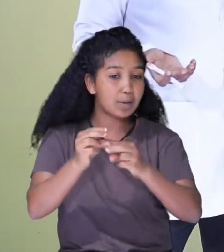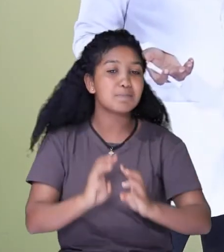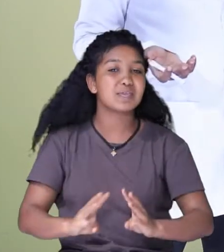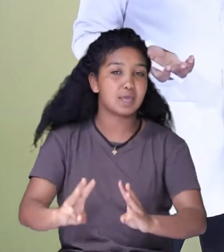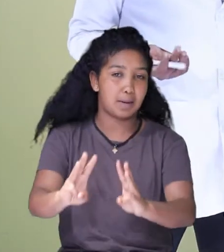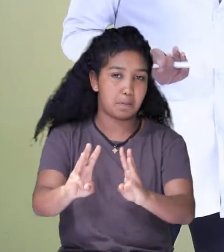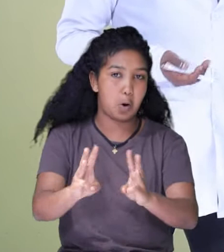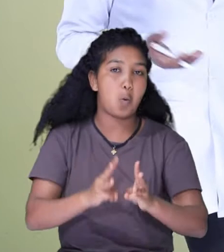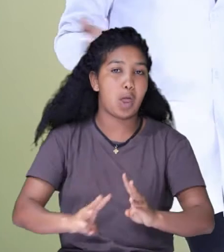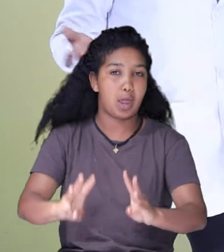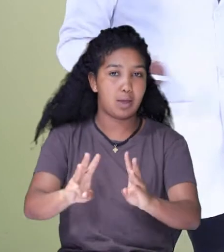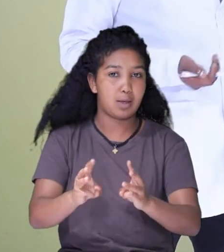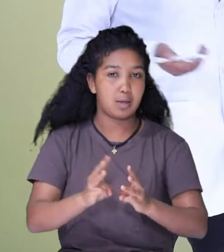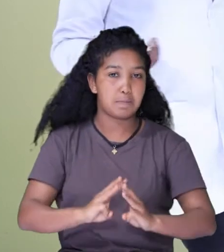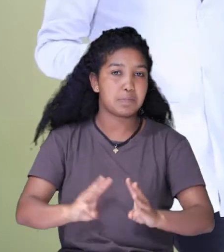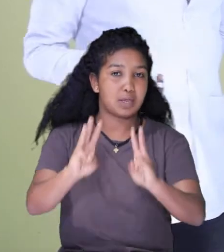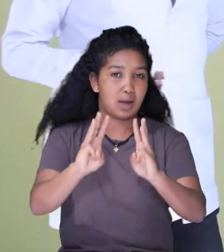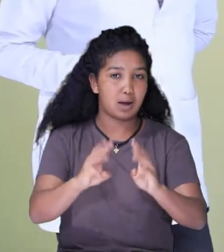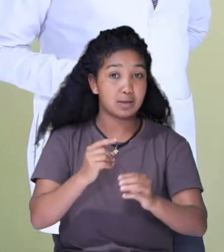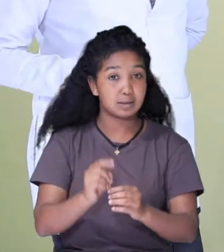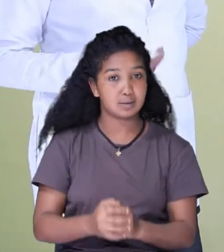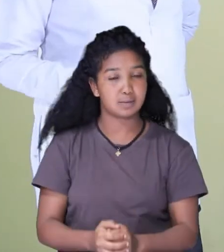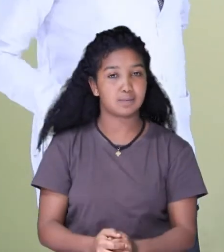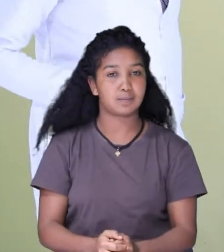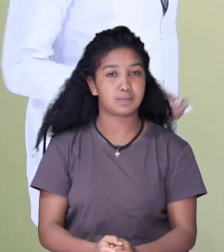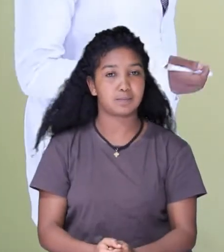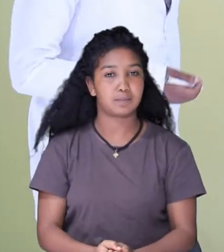medium. Media is the plural form